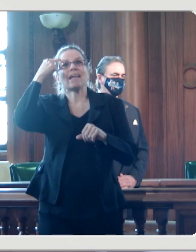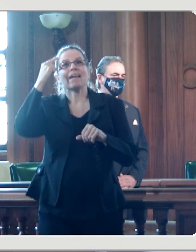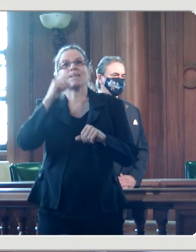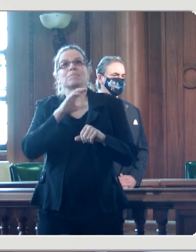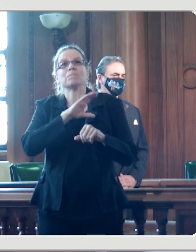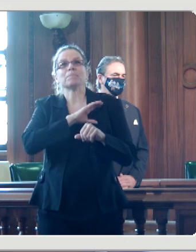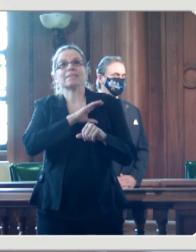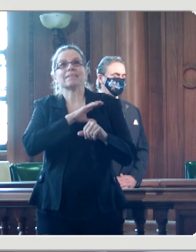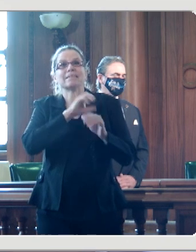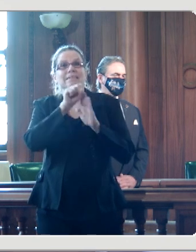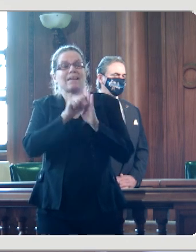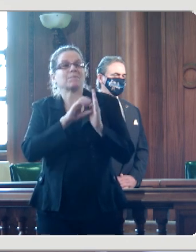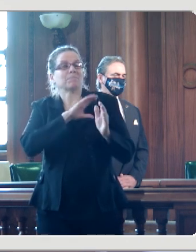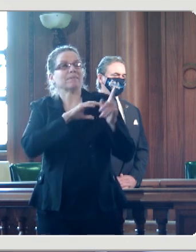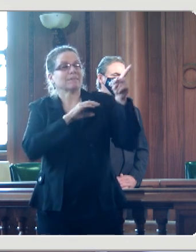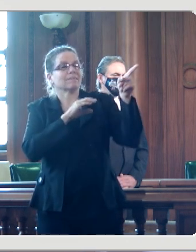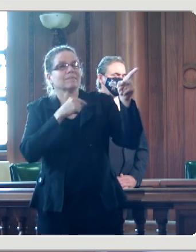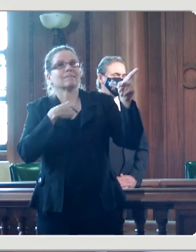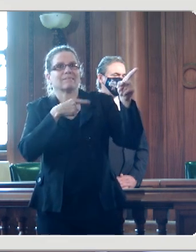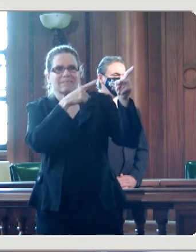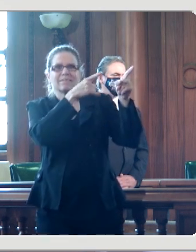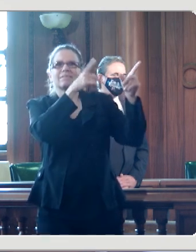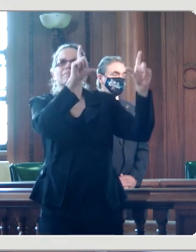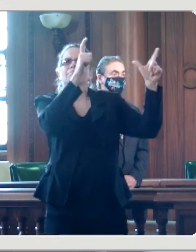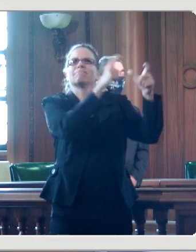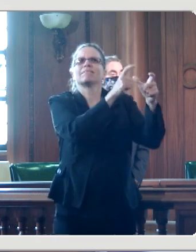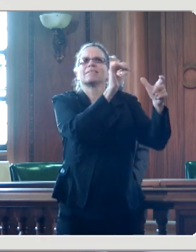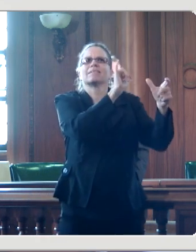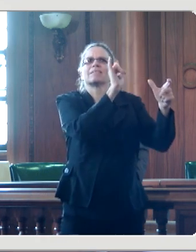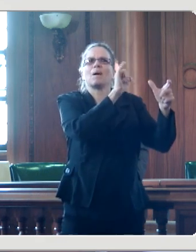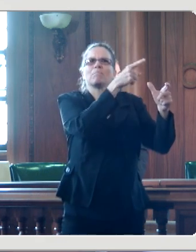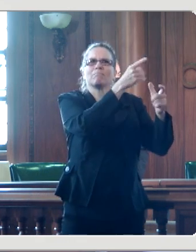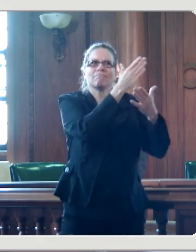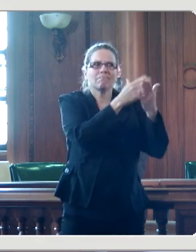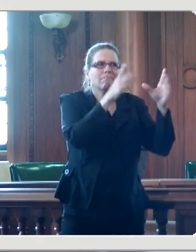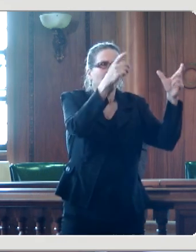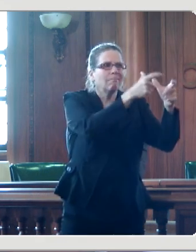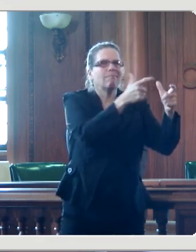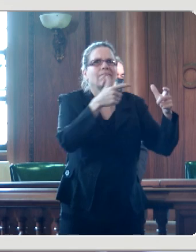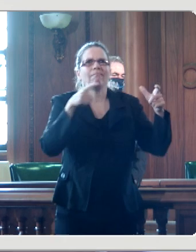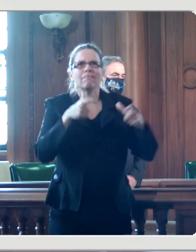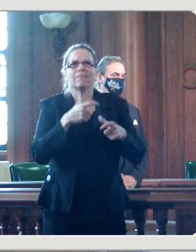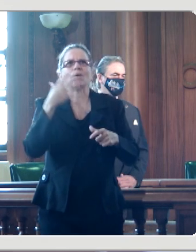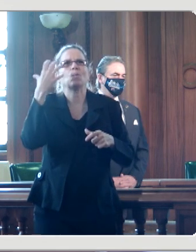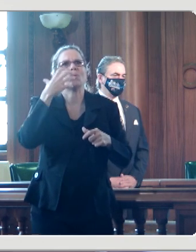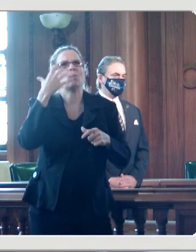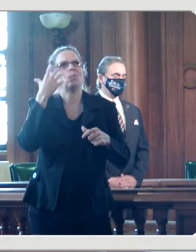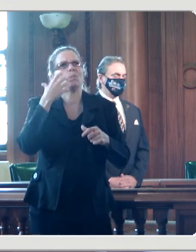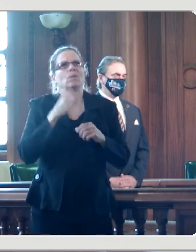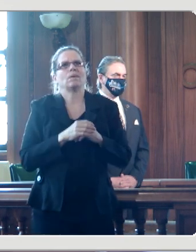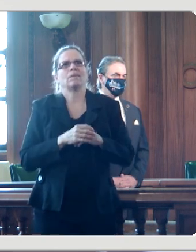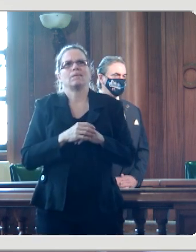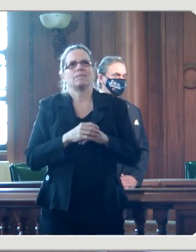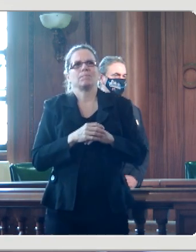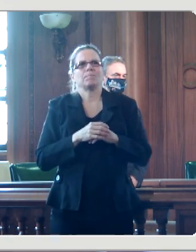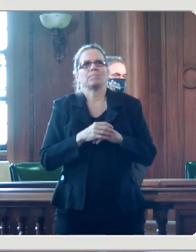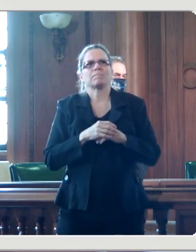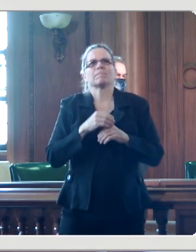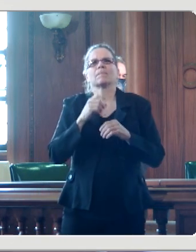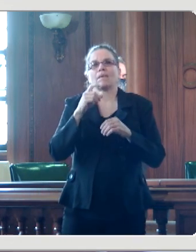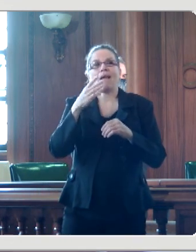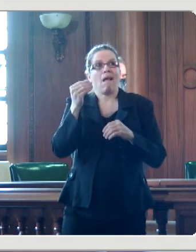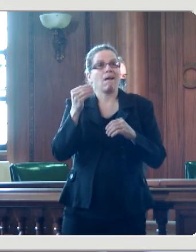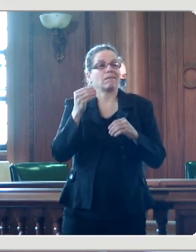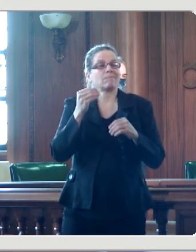of COVID. So the testing is important to us, and we look forward to getting the vaccine into the department as soon